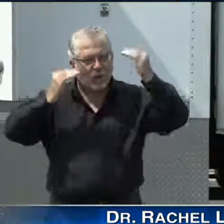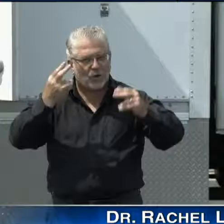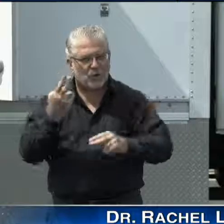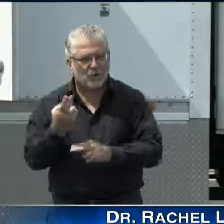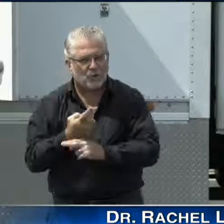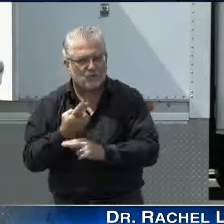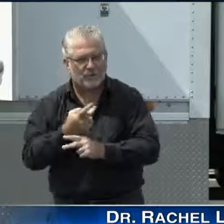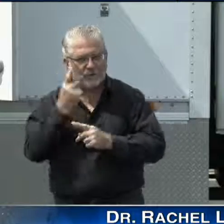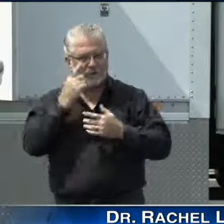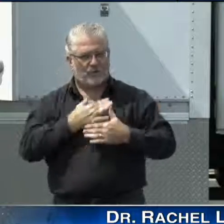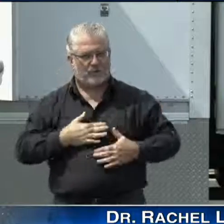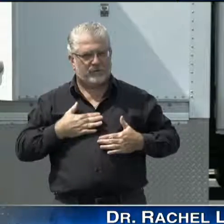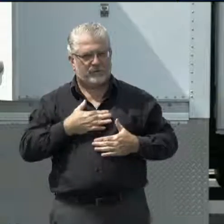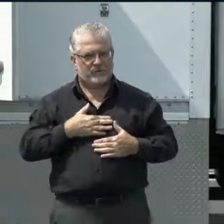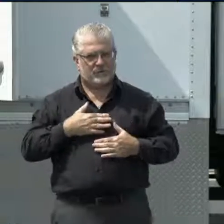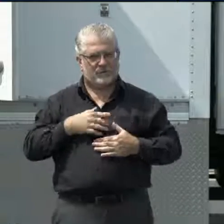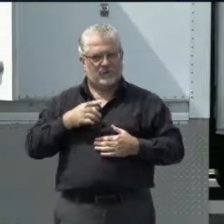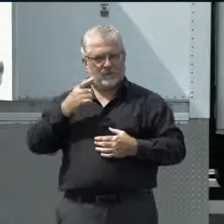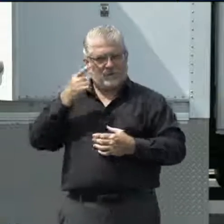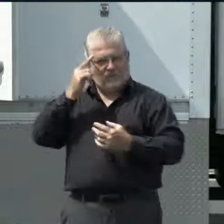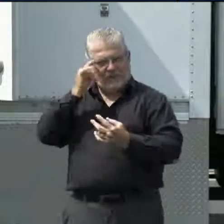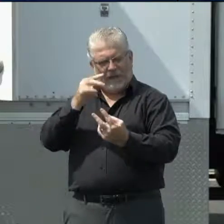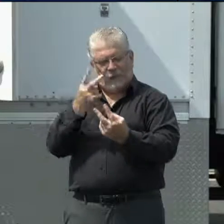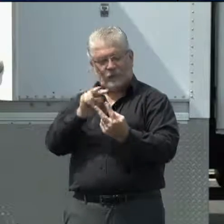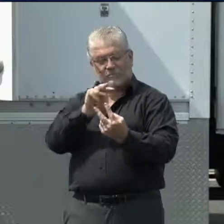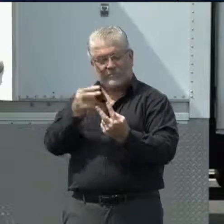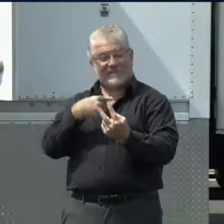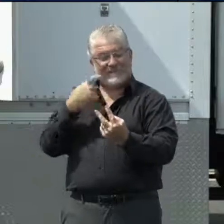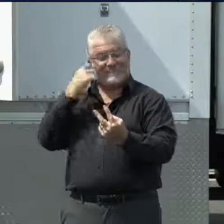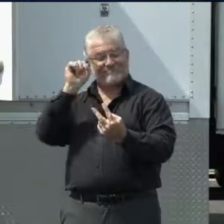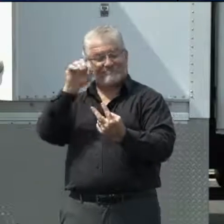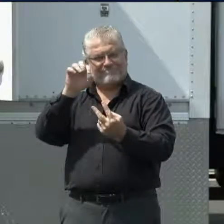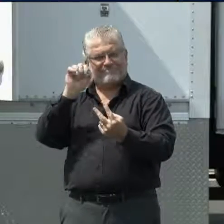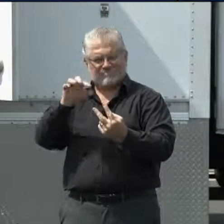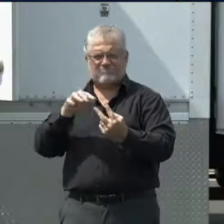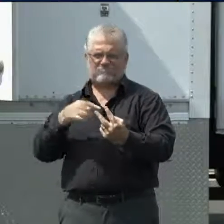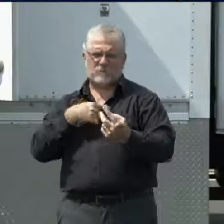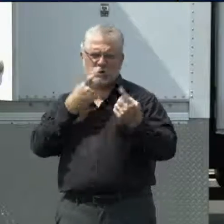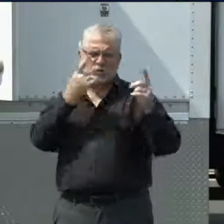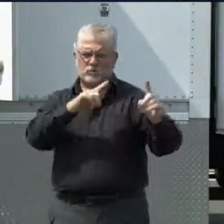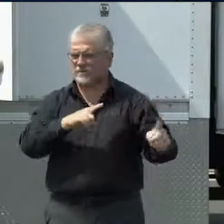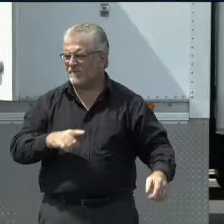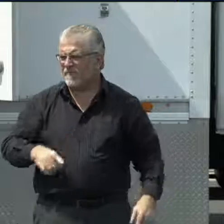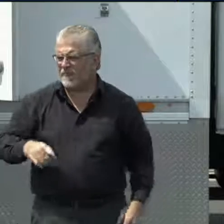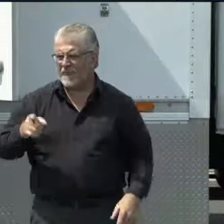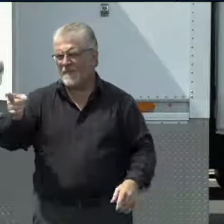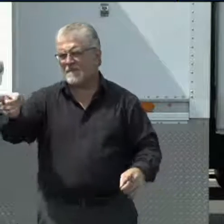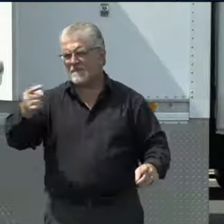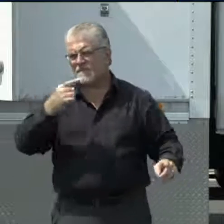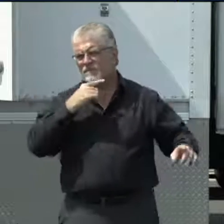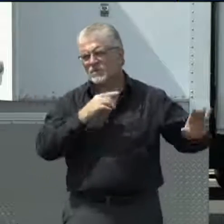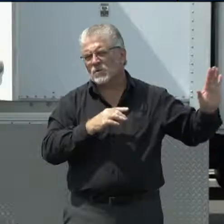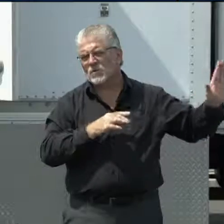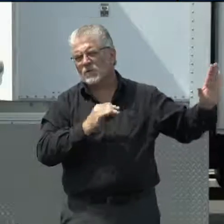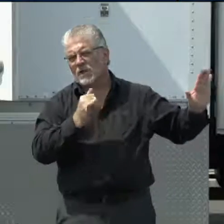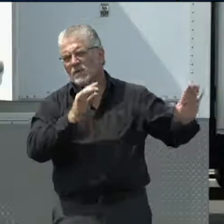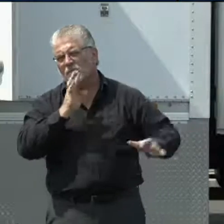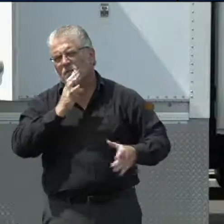two perspectives. However, Yeah. so you just enumerated social justice and economics, and we can